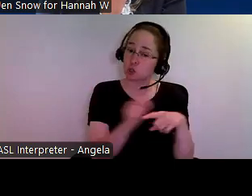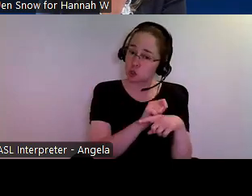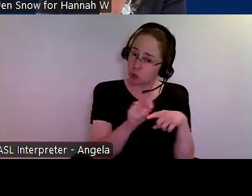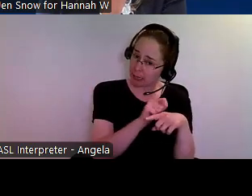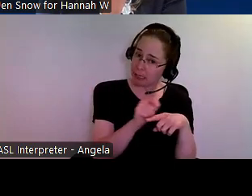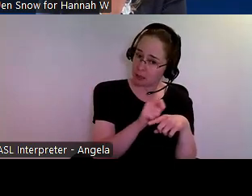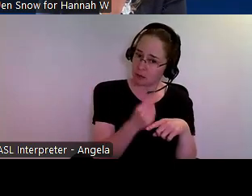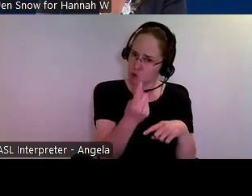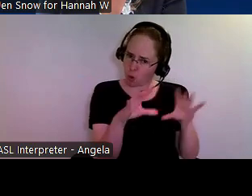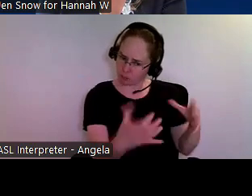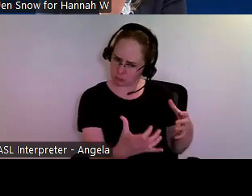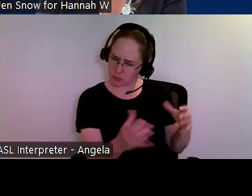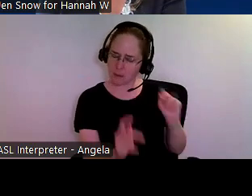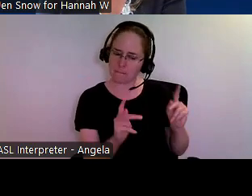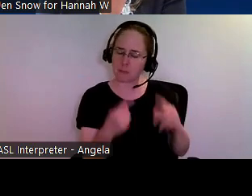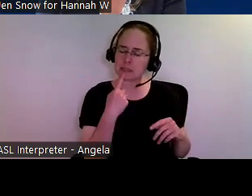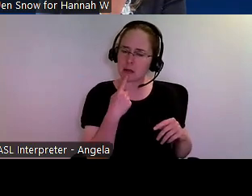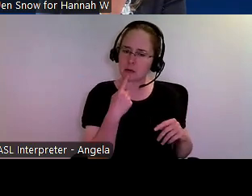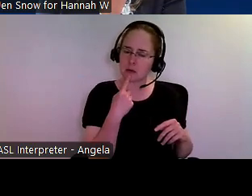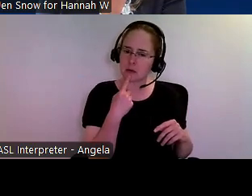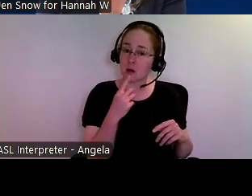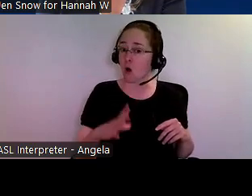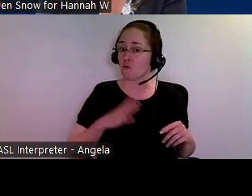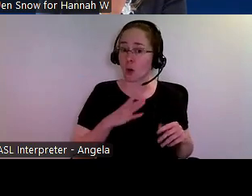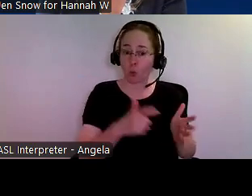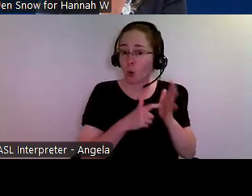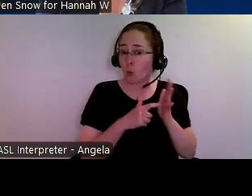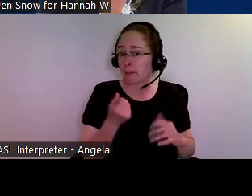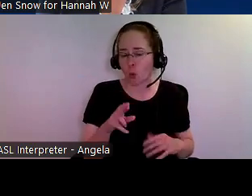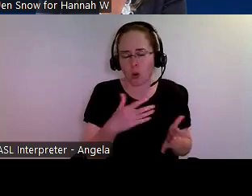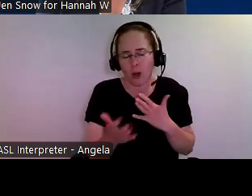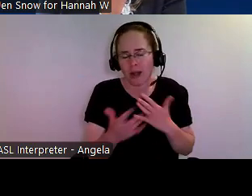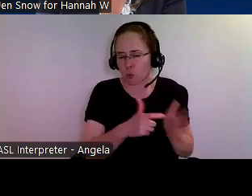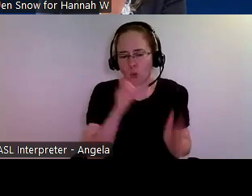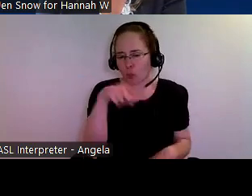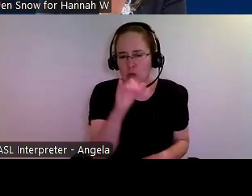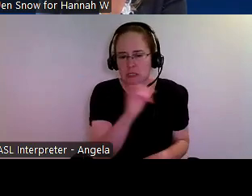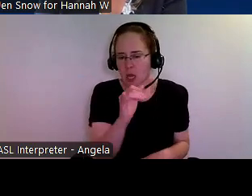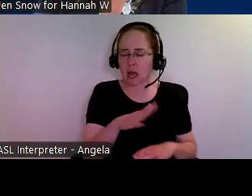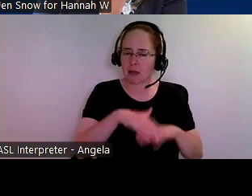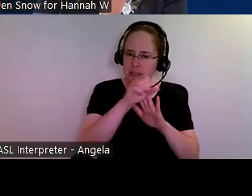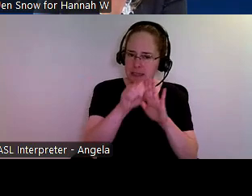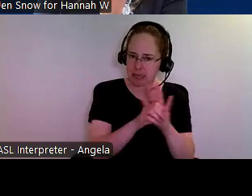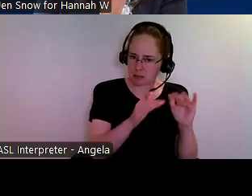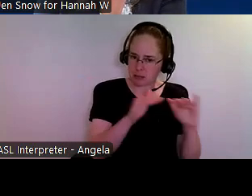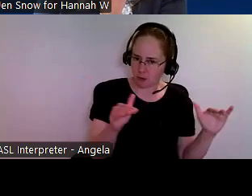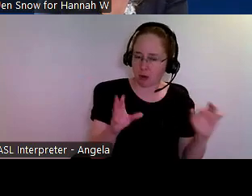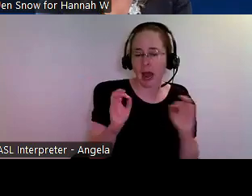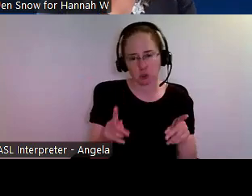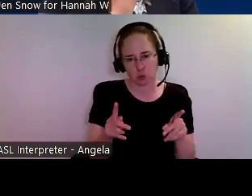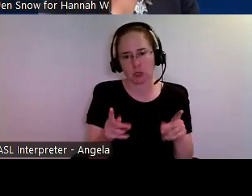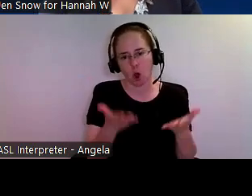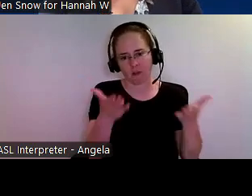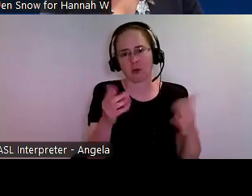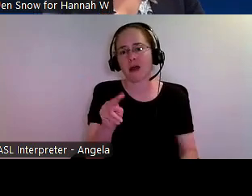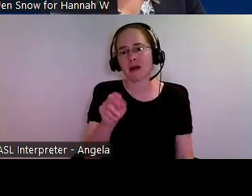one space in particular where people were saying, whether it is a formal requirement or whatever those requirements are at the state level, there's an opportunity because NAMI has